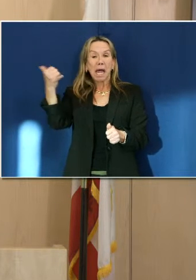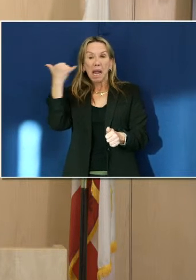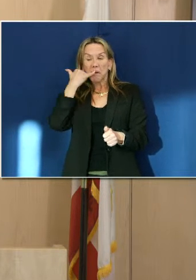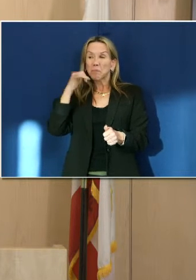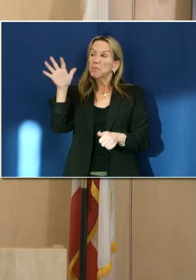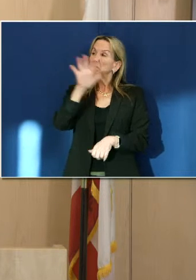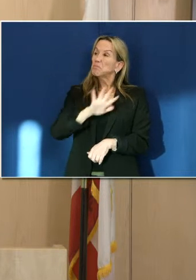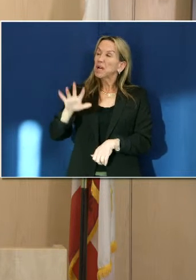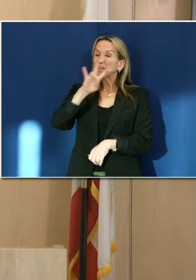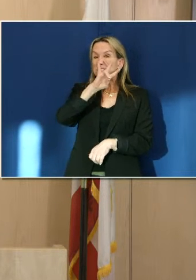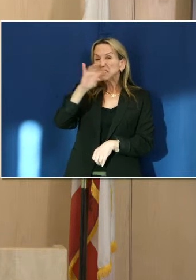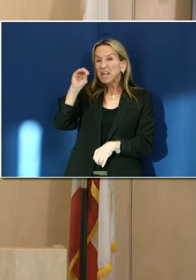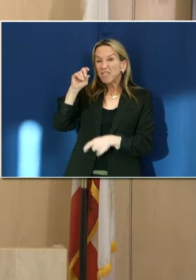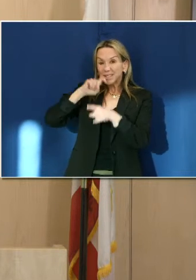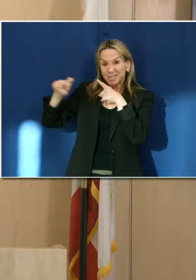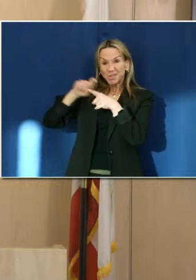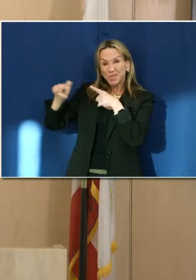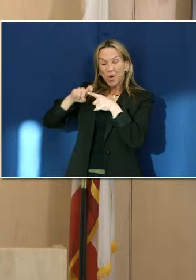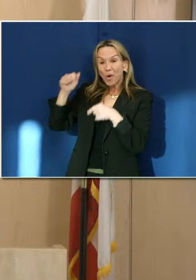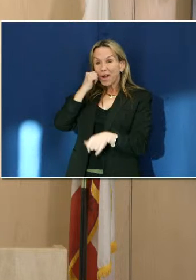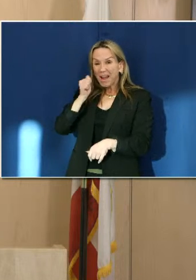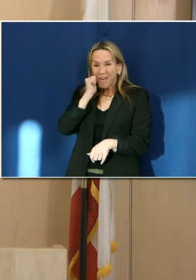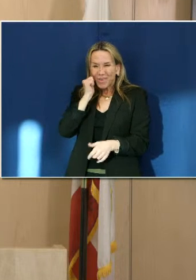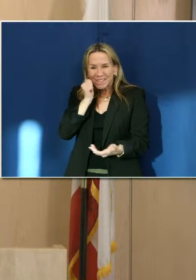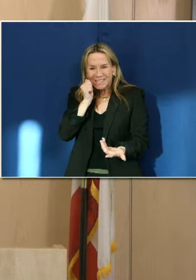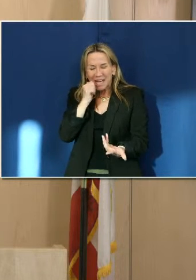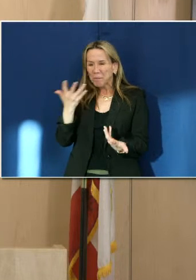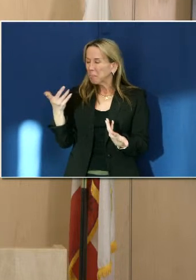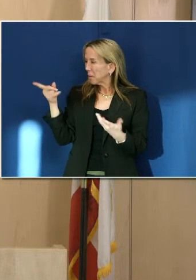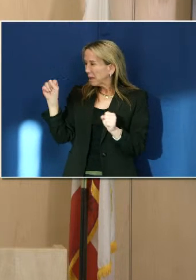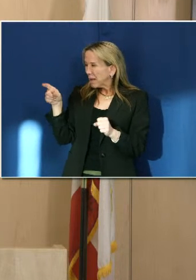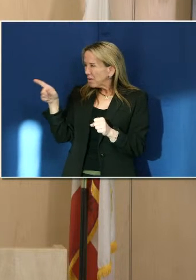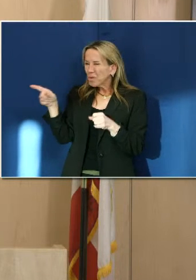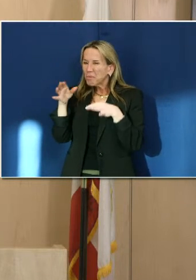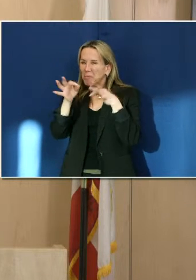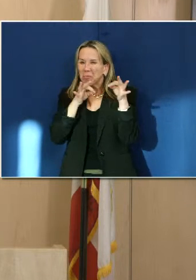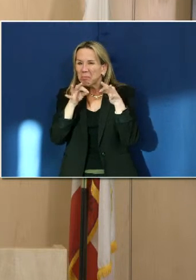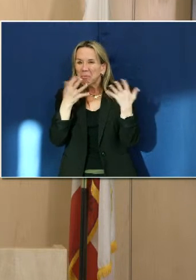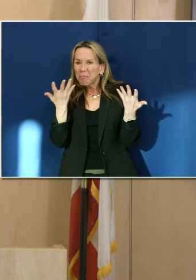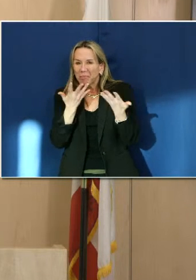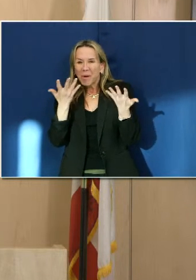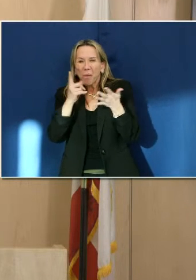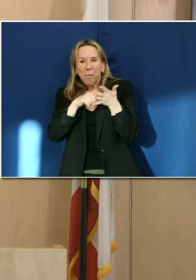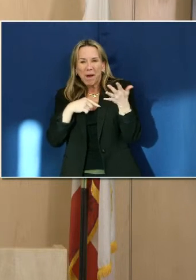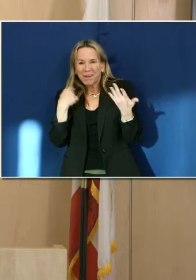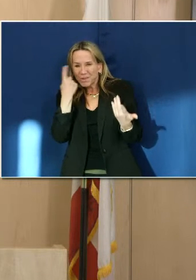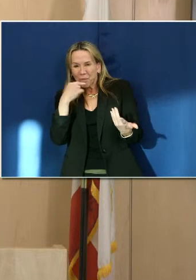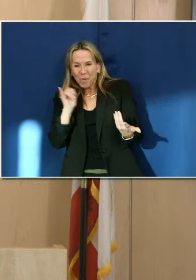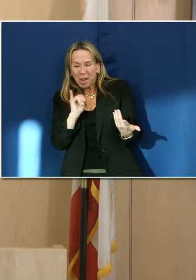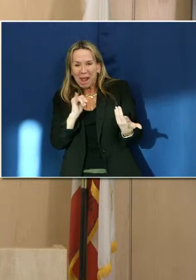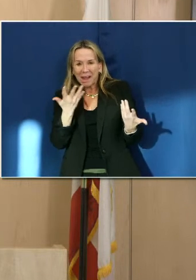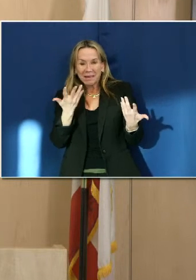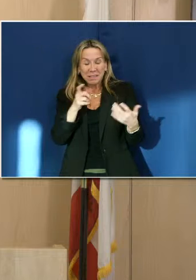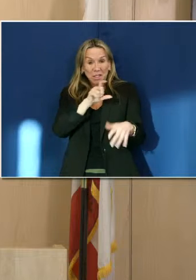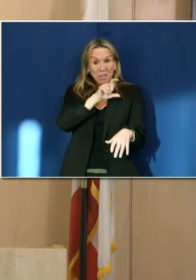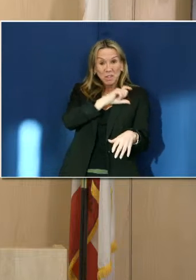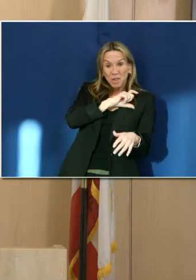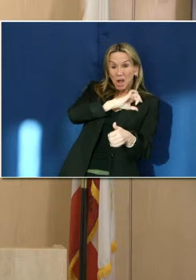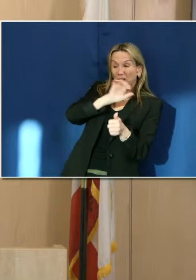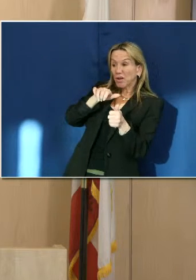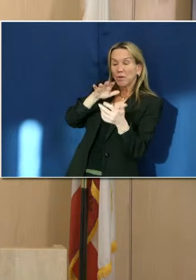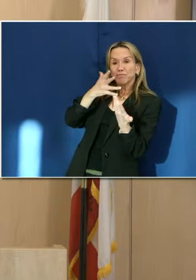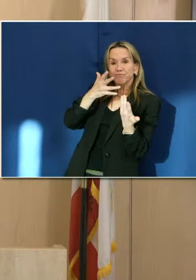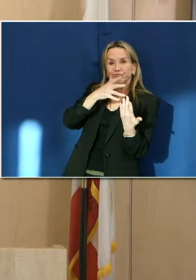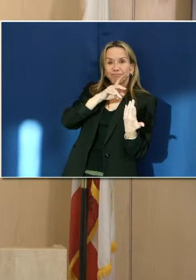you give us an update on the compliance hotline, what enforcement is looking like at this point, and how long